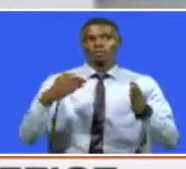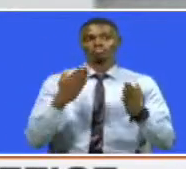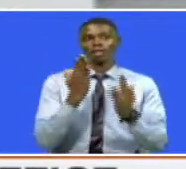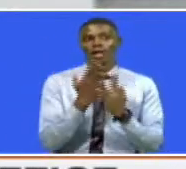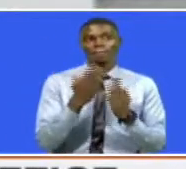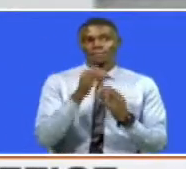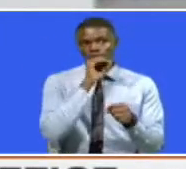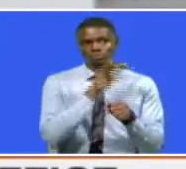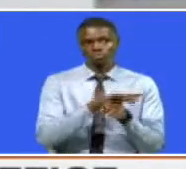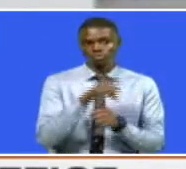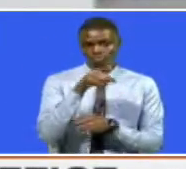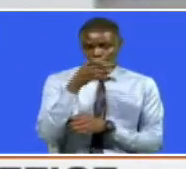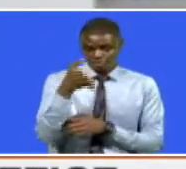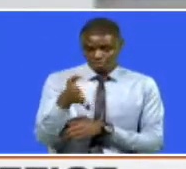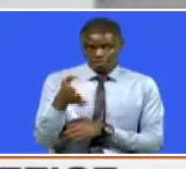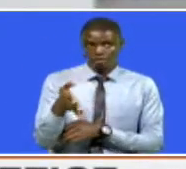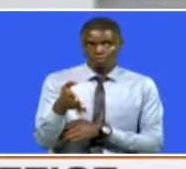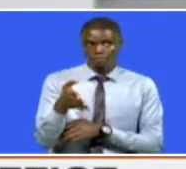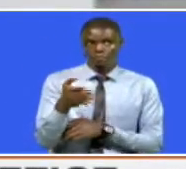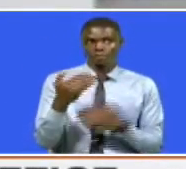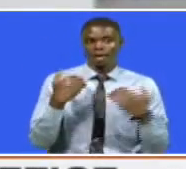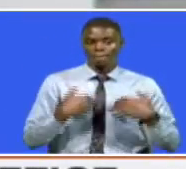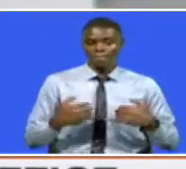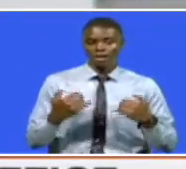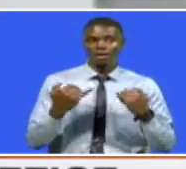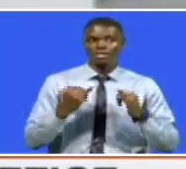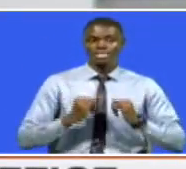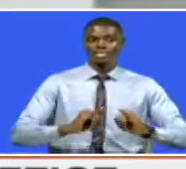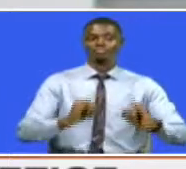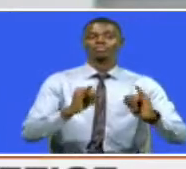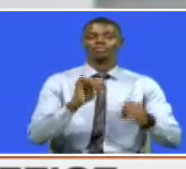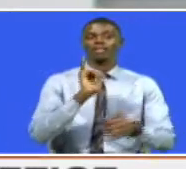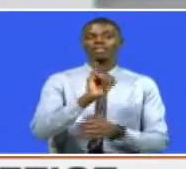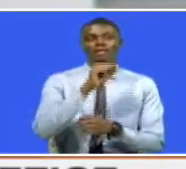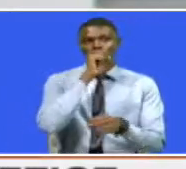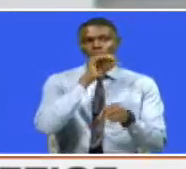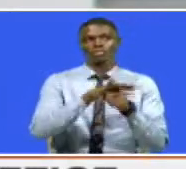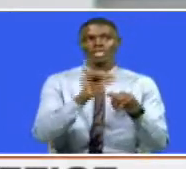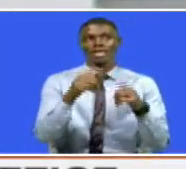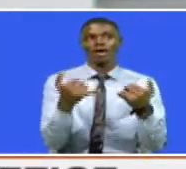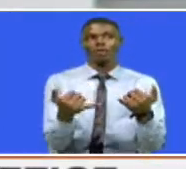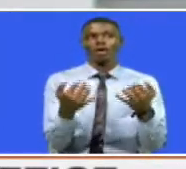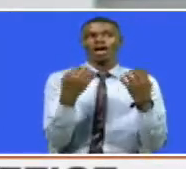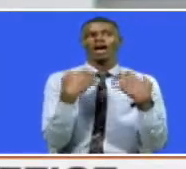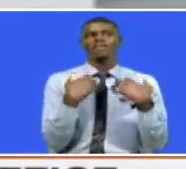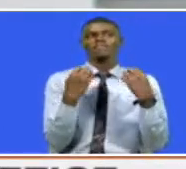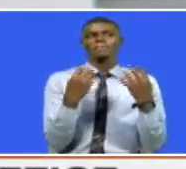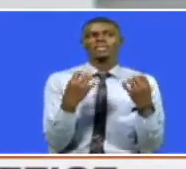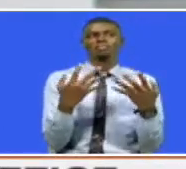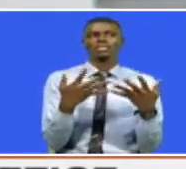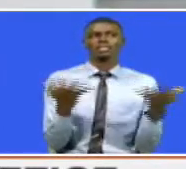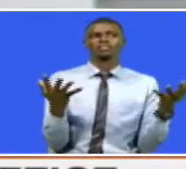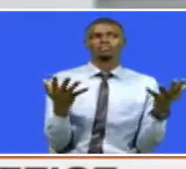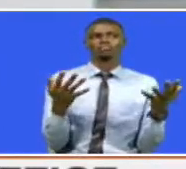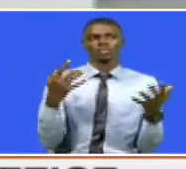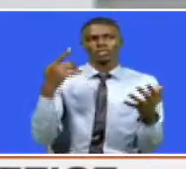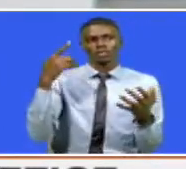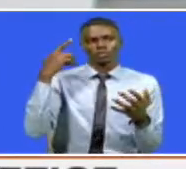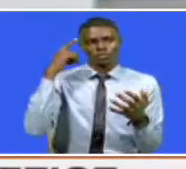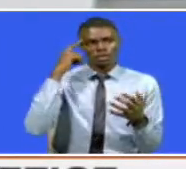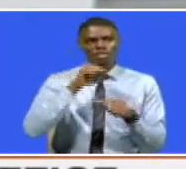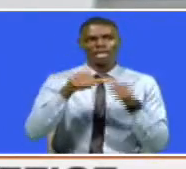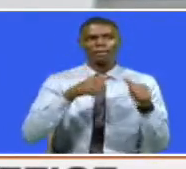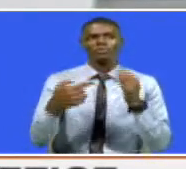and you are right there yes. as the man who's implementing to deliver on that promise. Yeah. Now, there are very many things when people think about digital